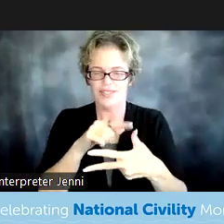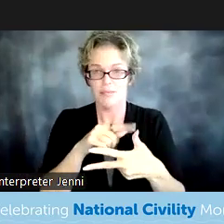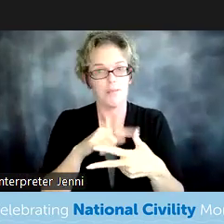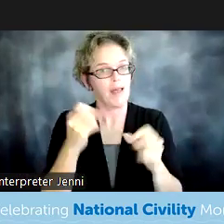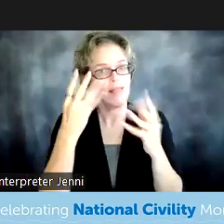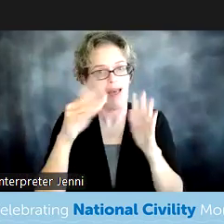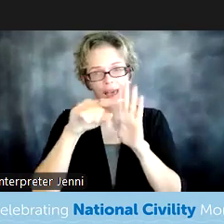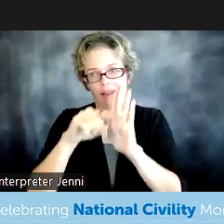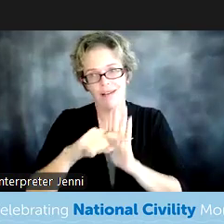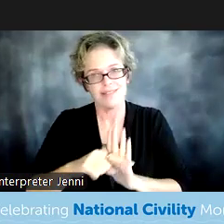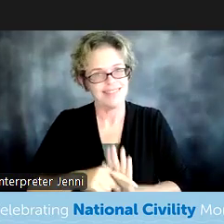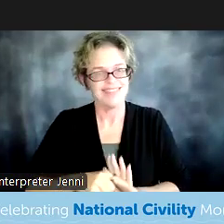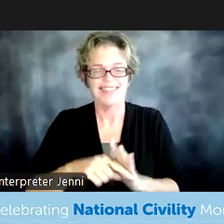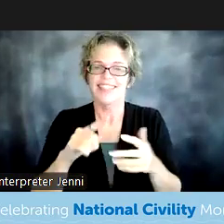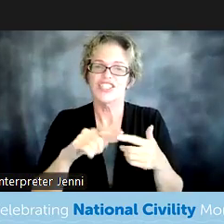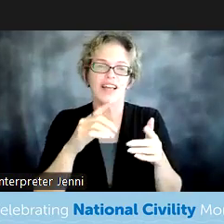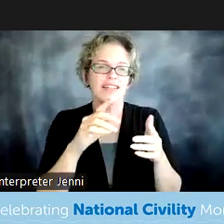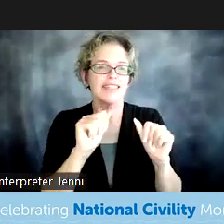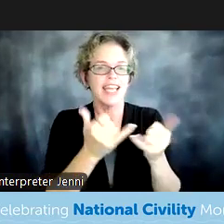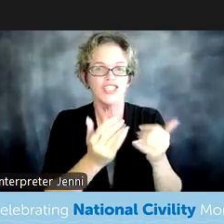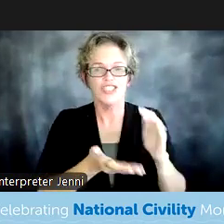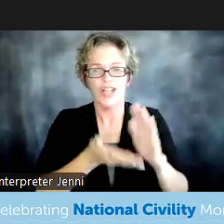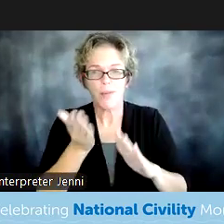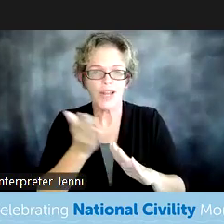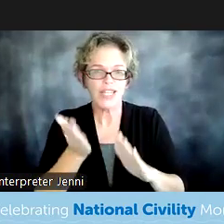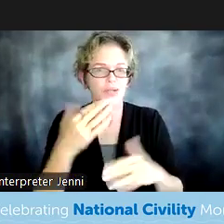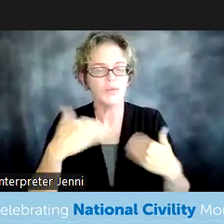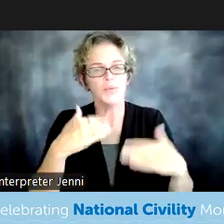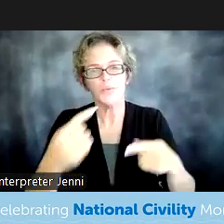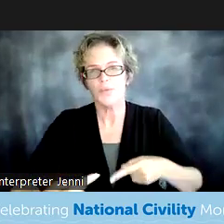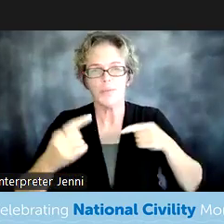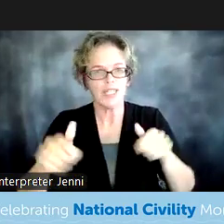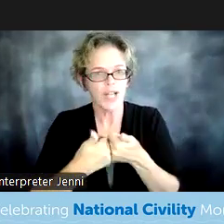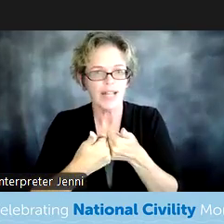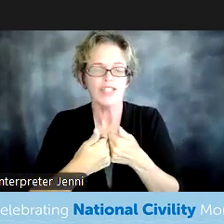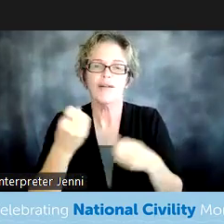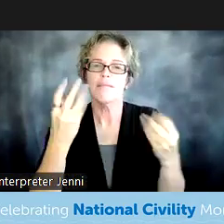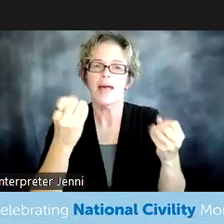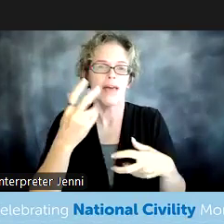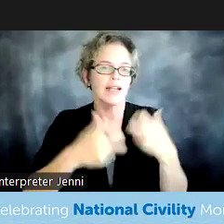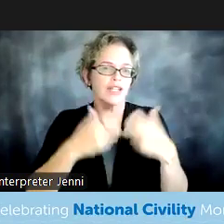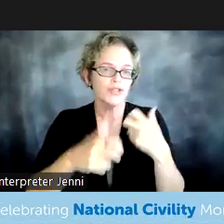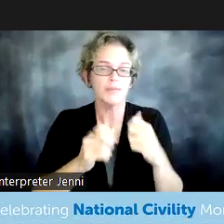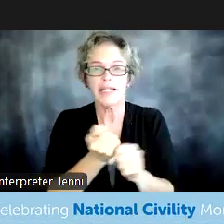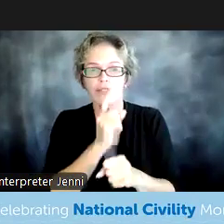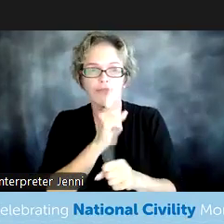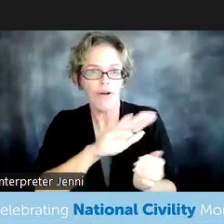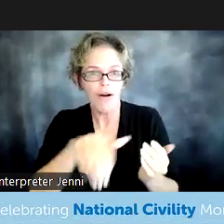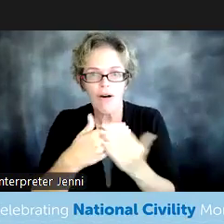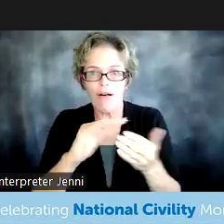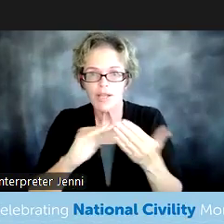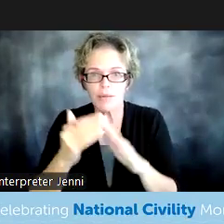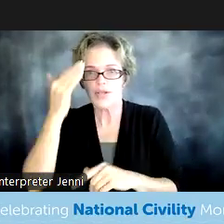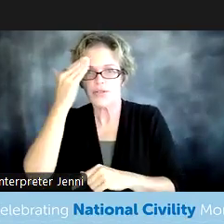cons. Just for the agency in general, would be operationally challenging. There'd be a lot of issues making sure that the whole community actually would know that